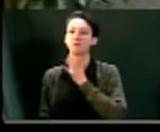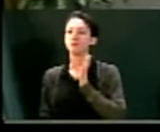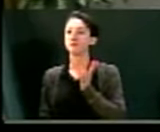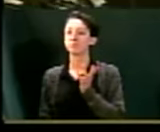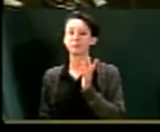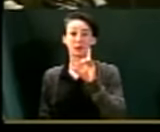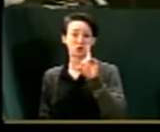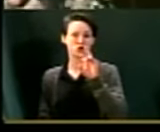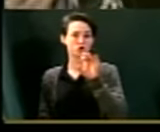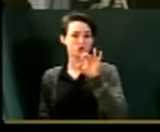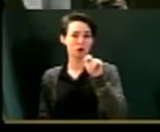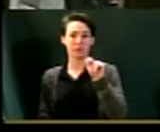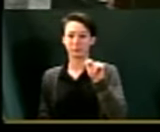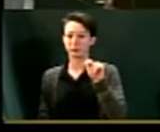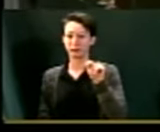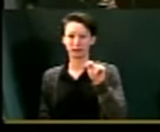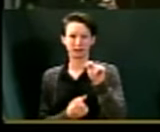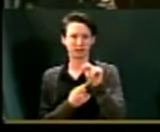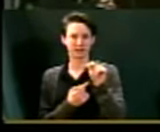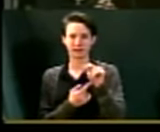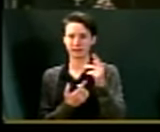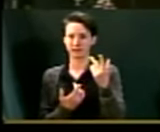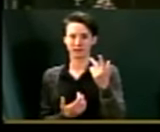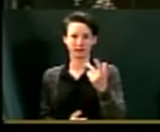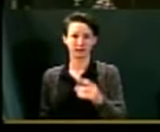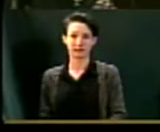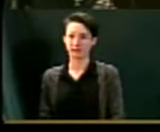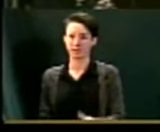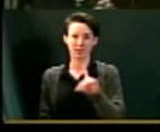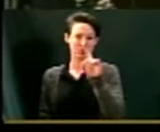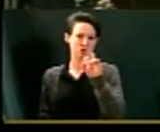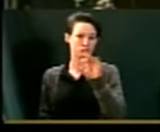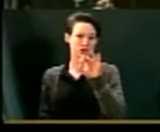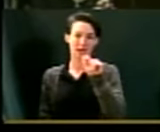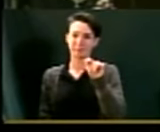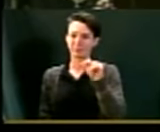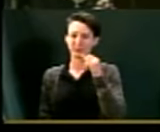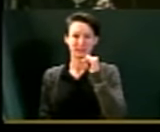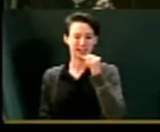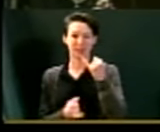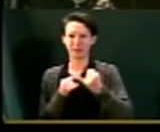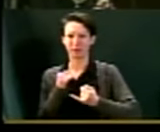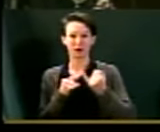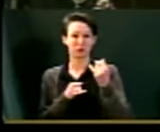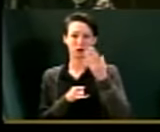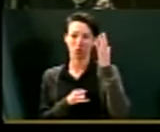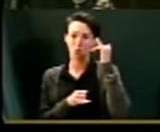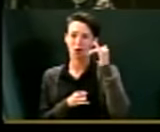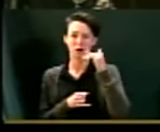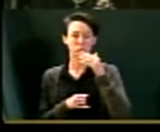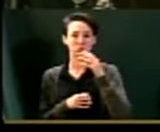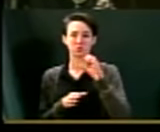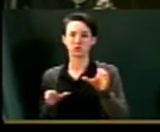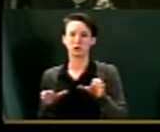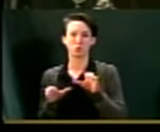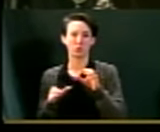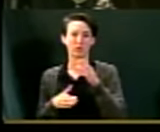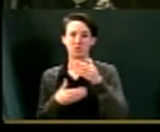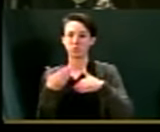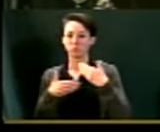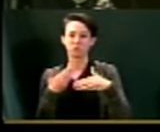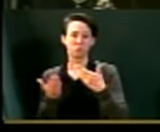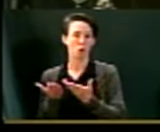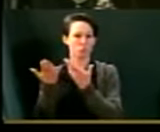it's a draft. I'm like Mike. It's a draft. It's not the final. Why are we going through this motion to